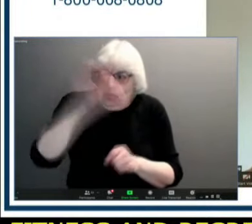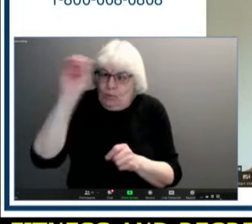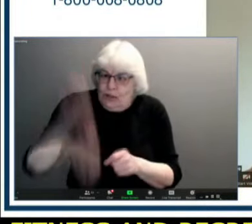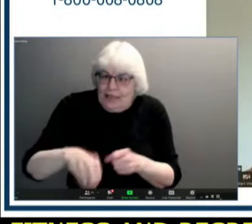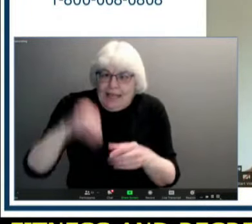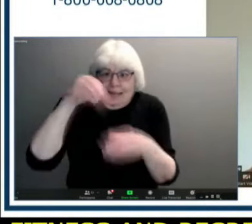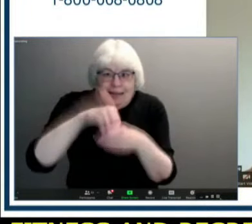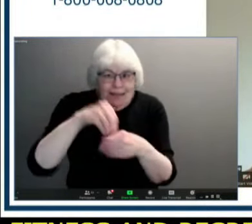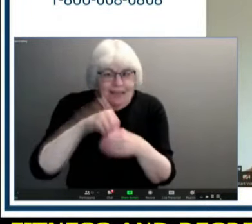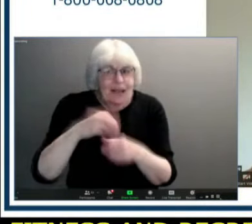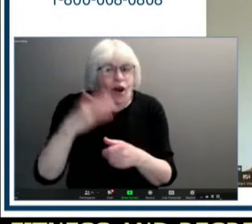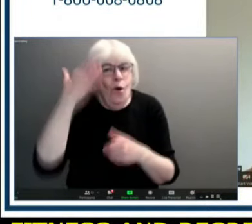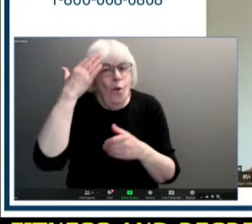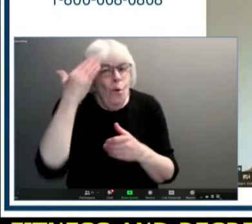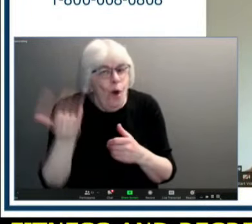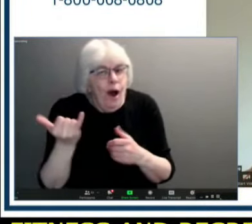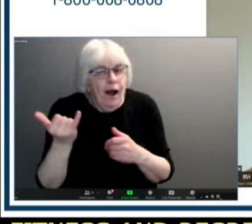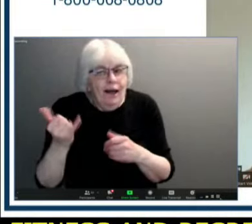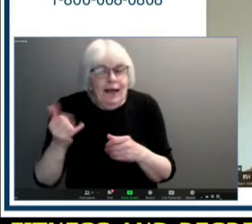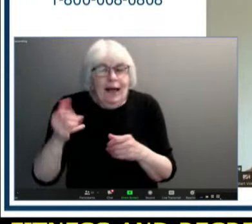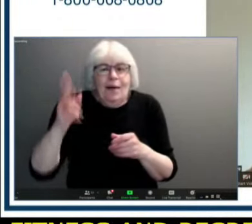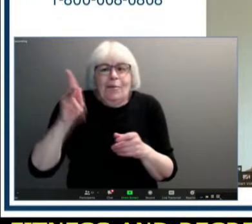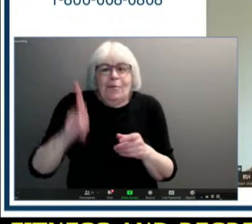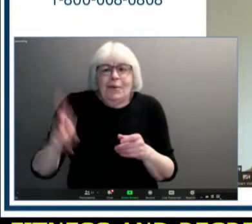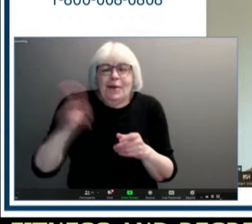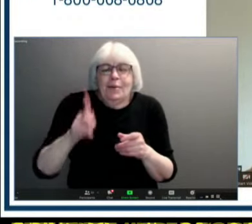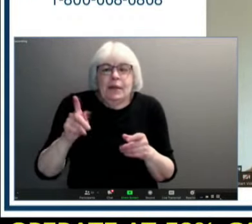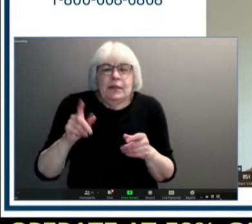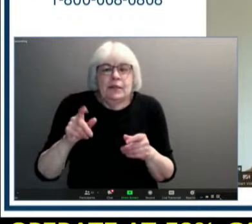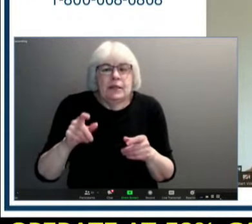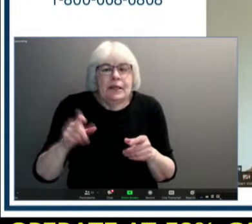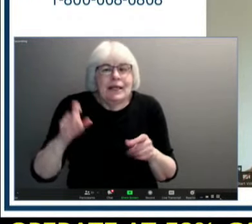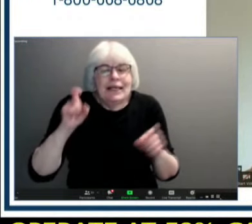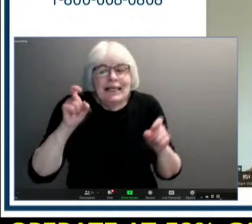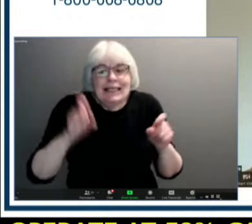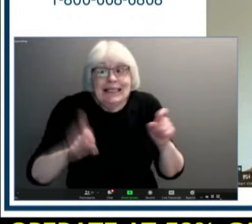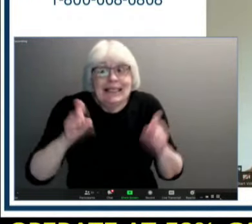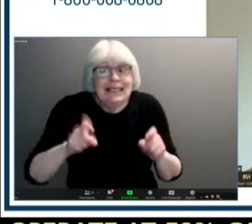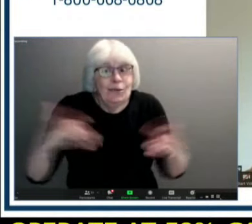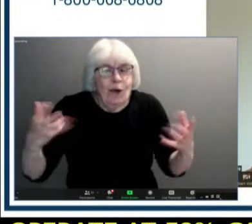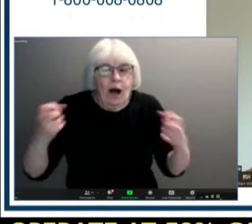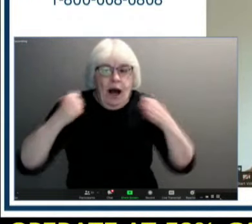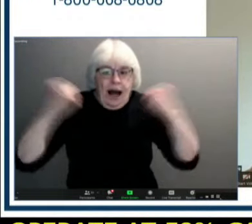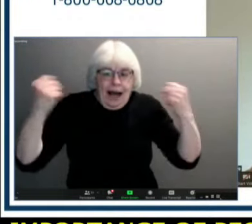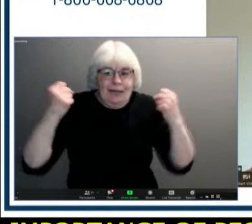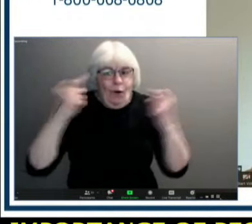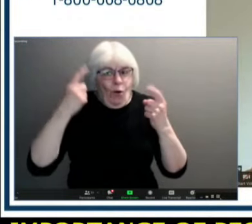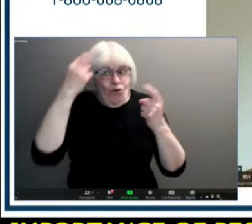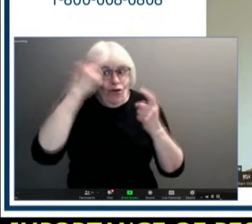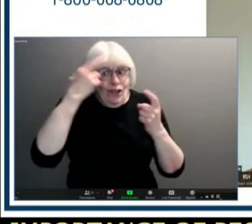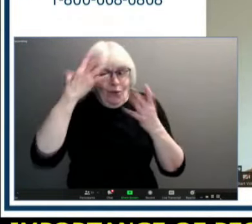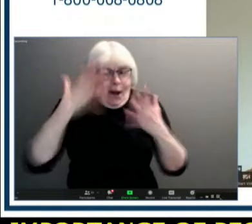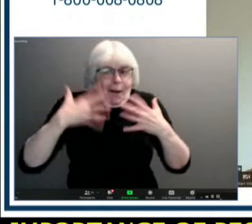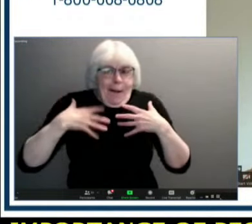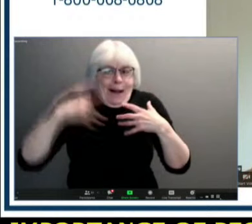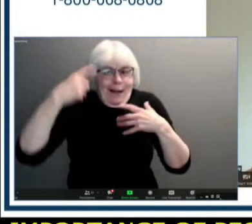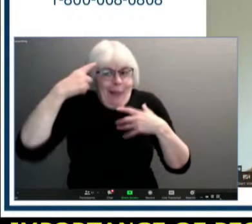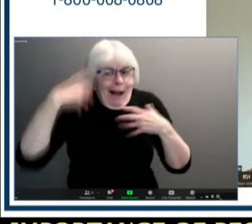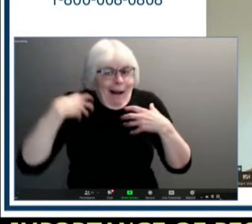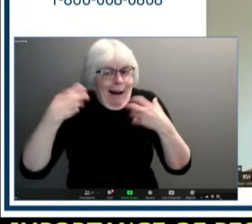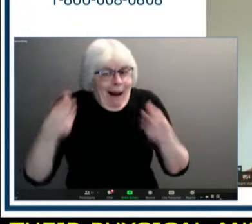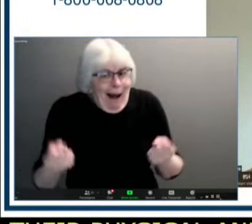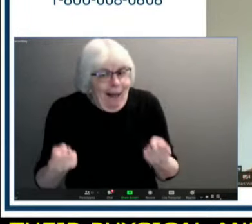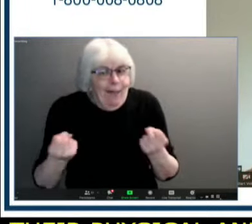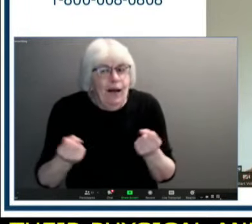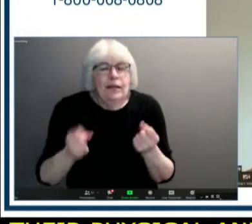to have opportunities to maintain their physical and mental health. And we will allow one-on-one personal training to continue.